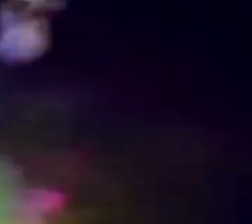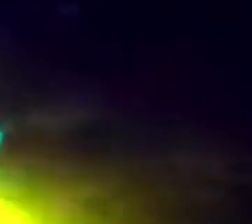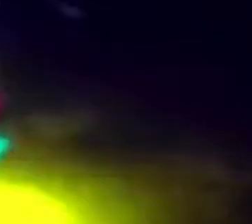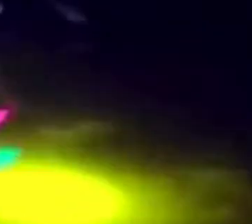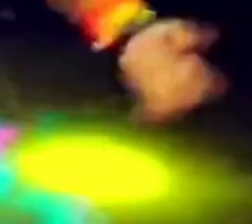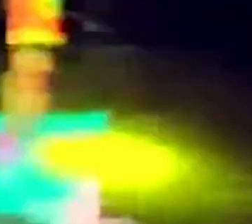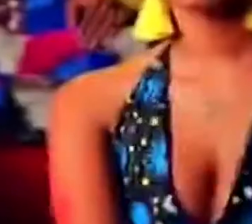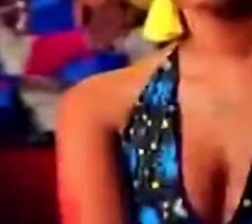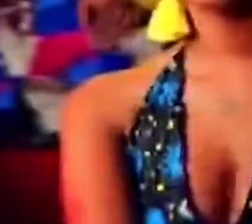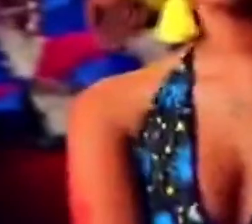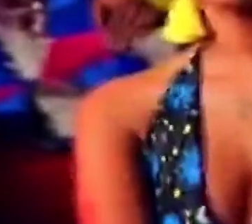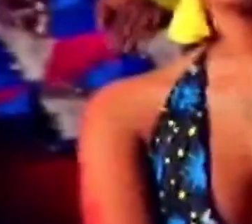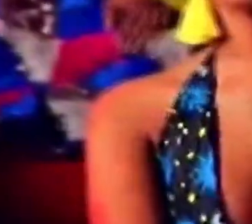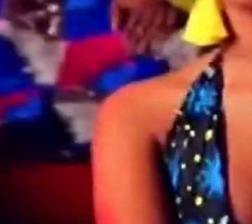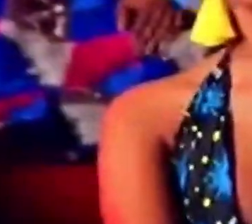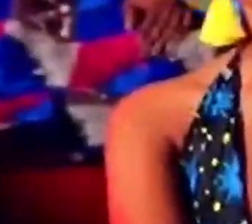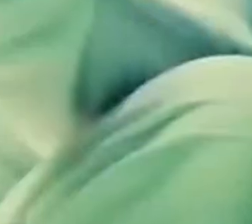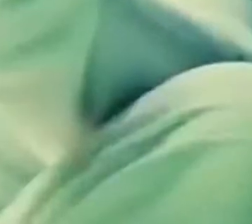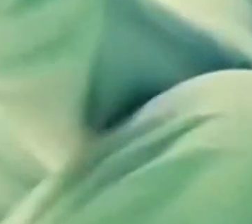ndiye maua na tambara